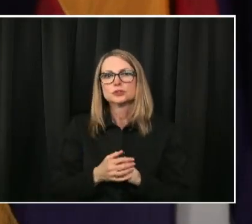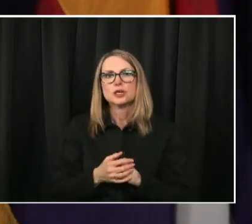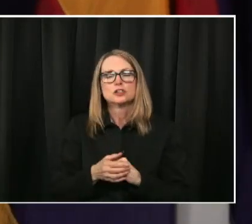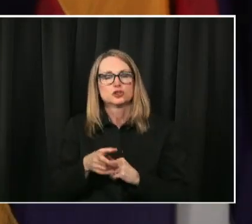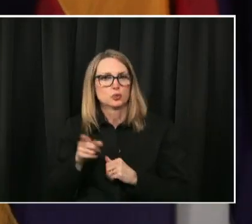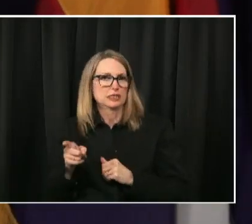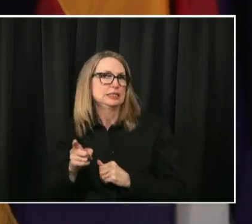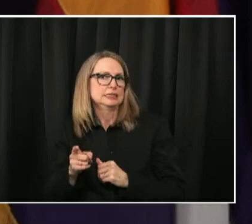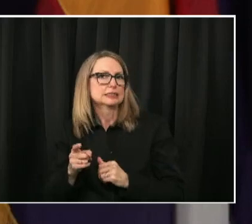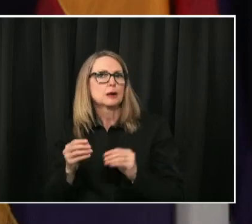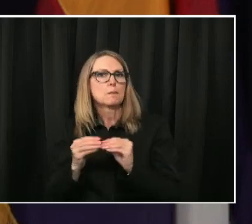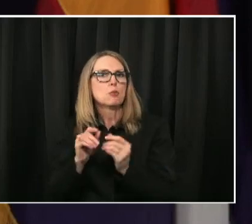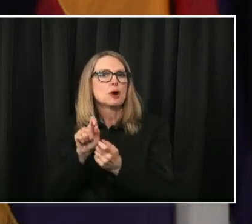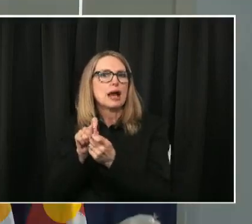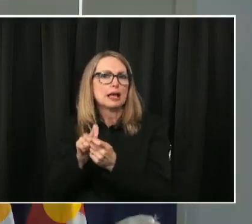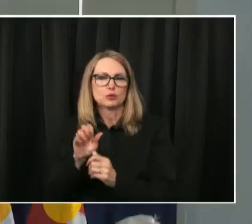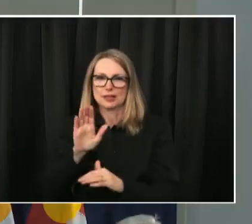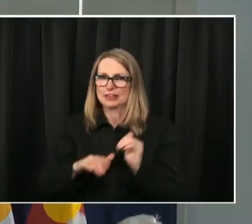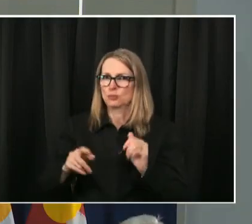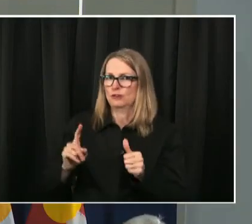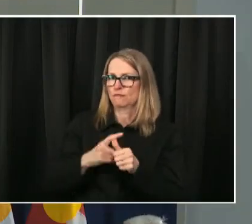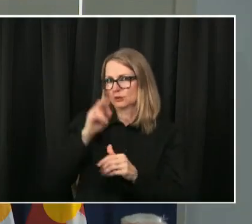days of the pandemic. Dr. Samet?